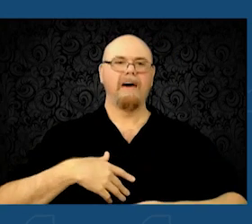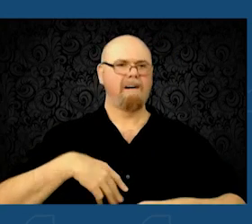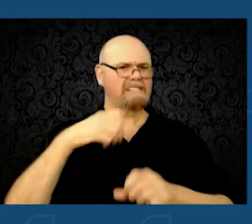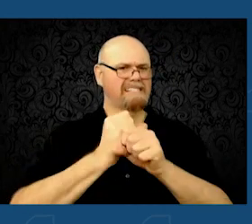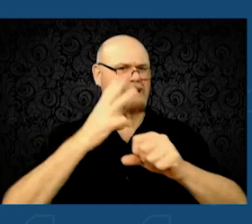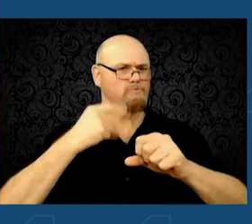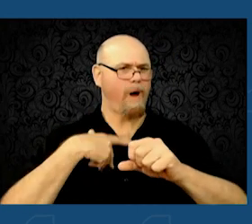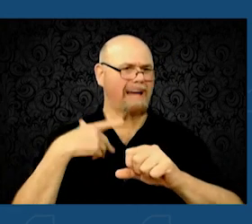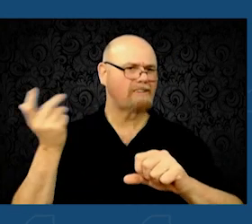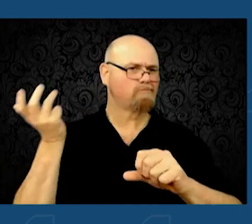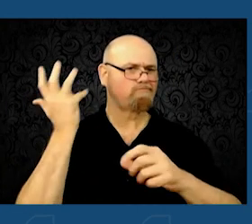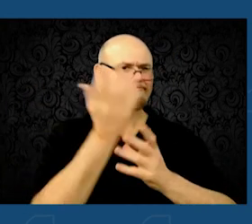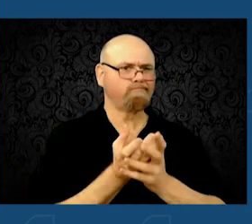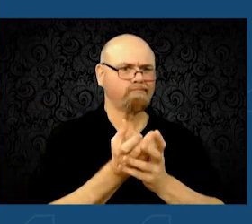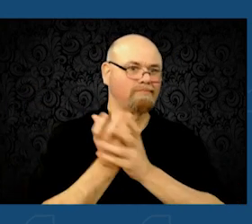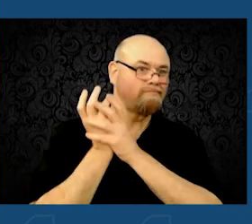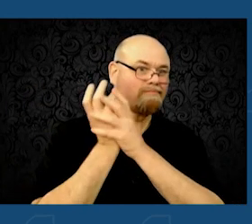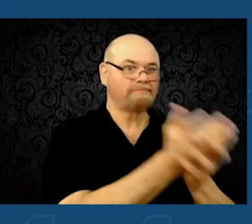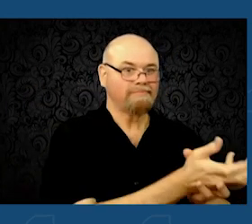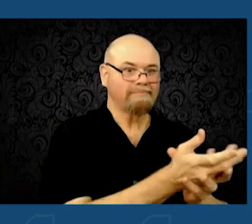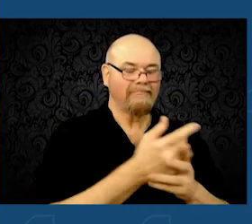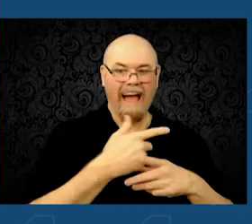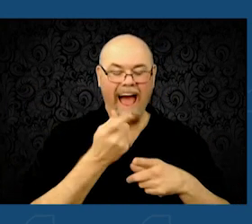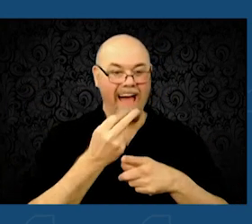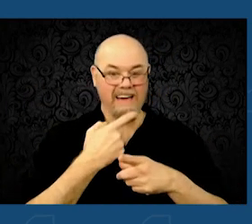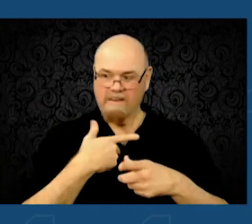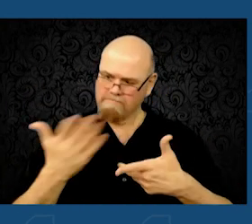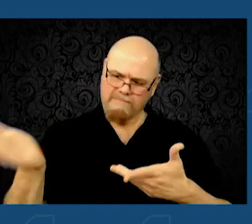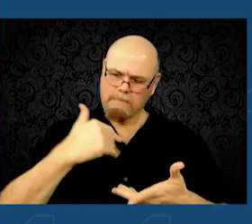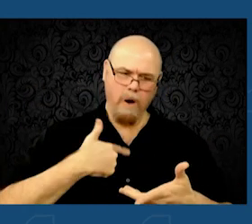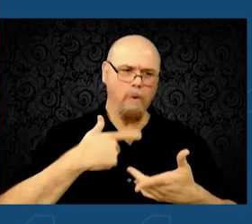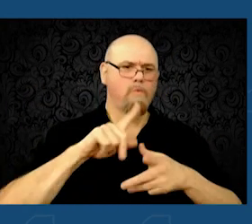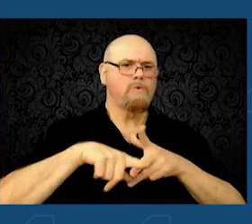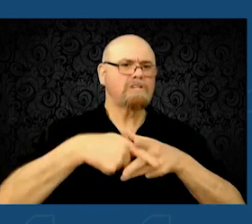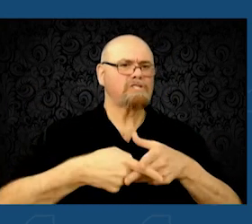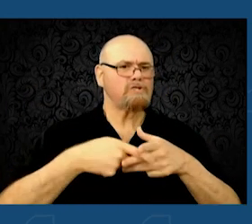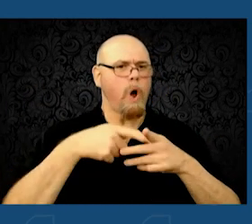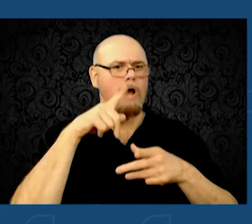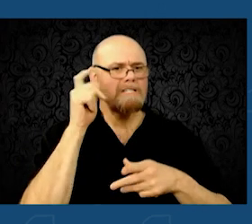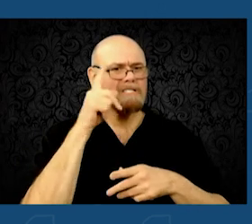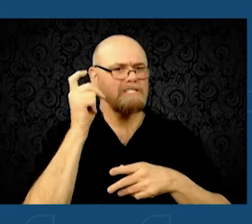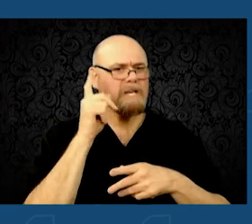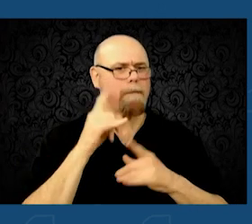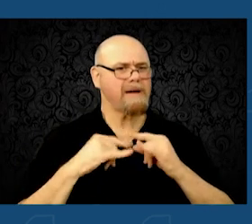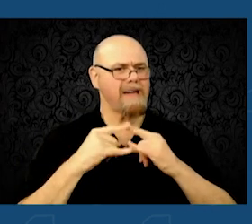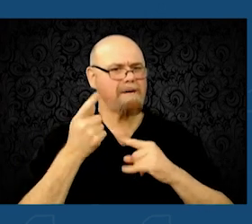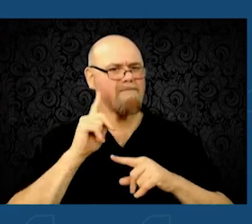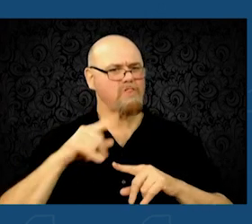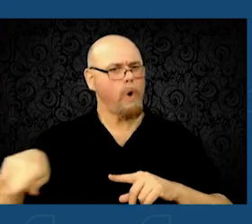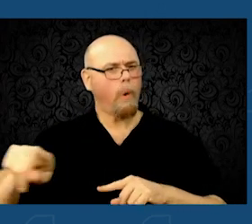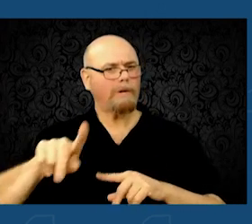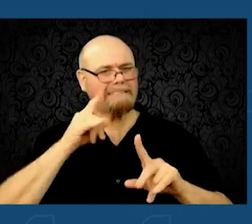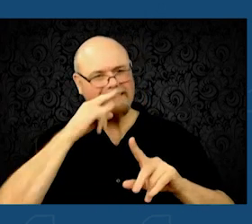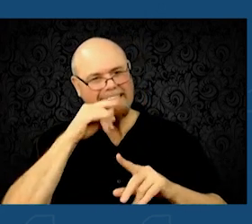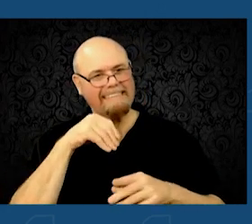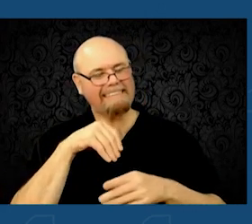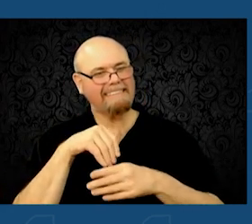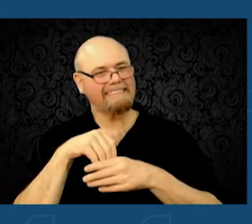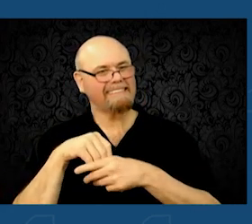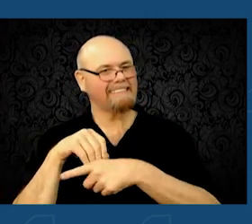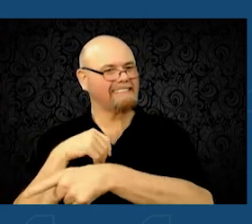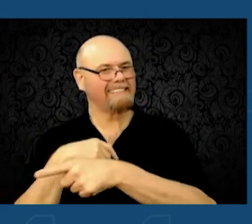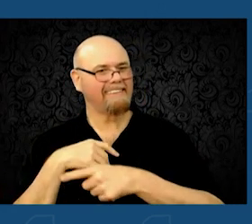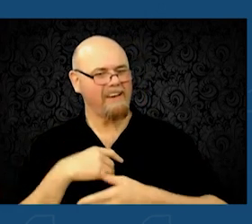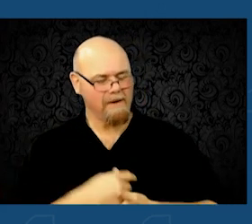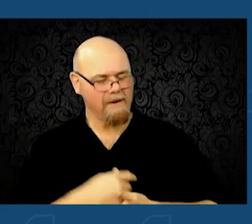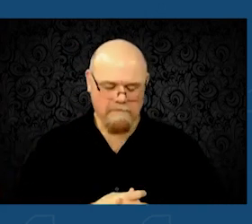going to start a summer camp for those children who need help in Lackawanna. So I was 6th grade.